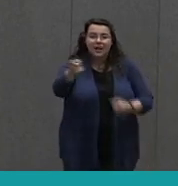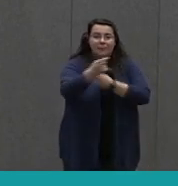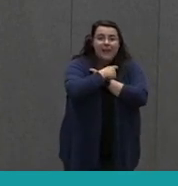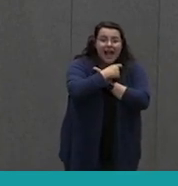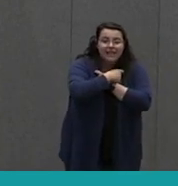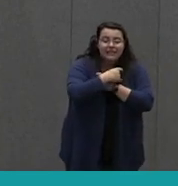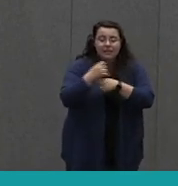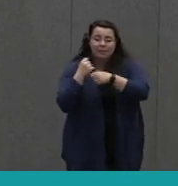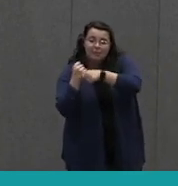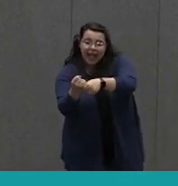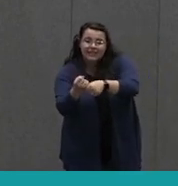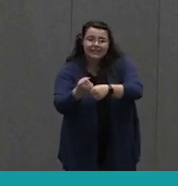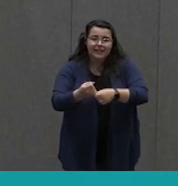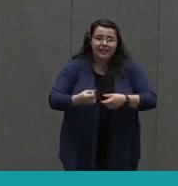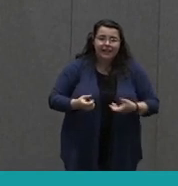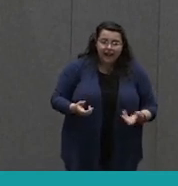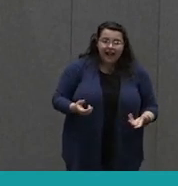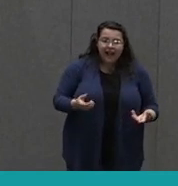t, at.